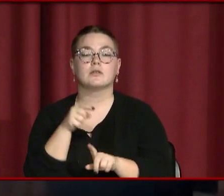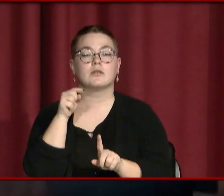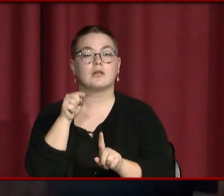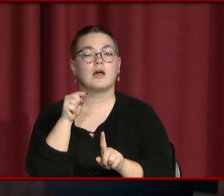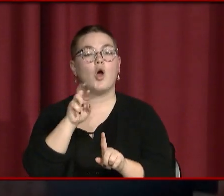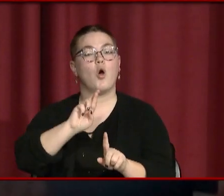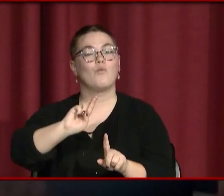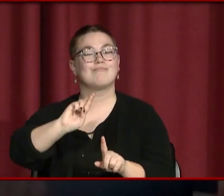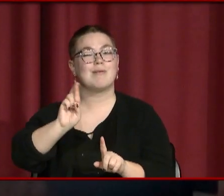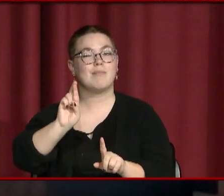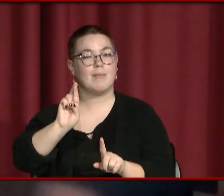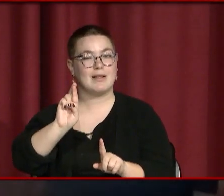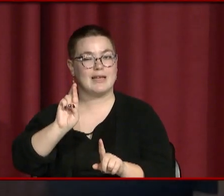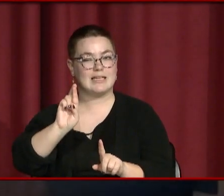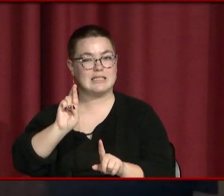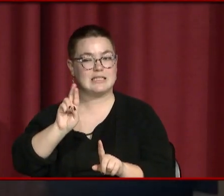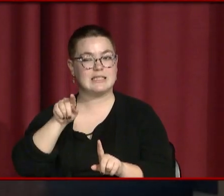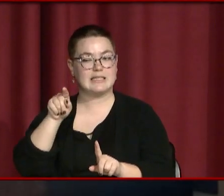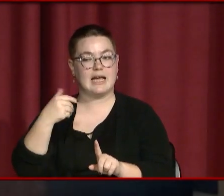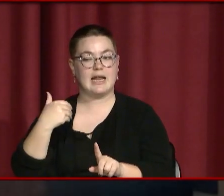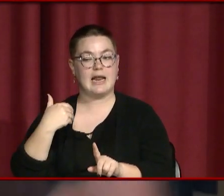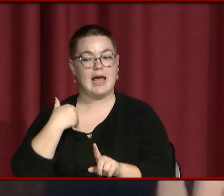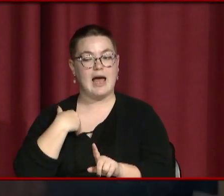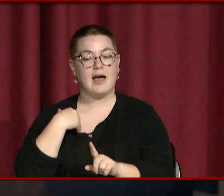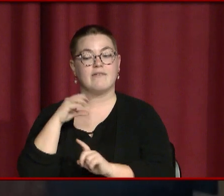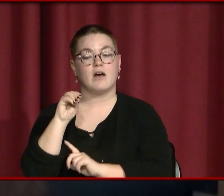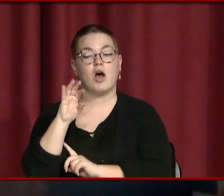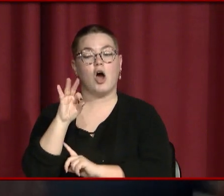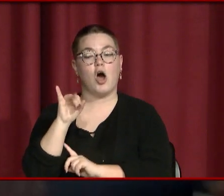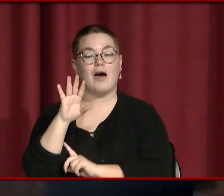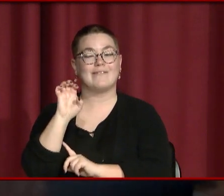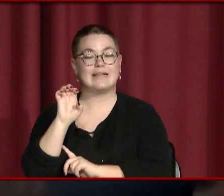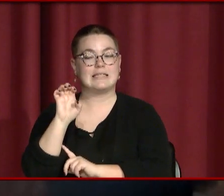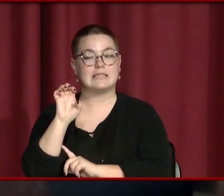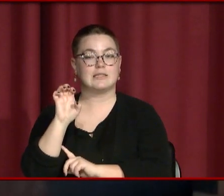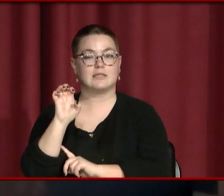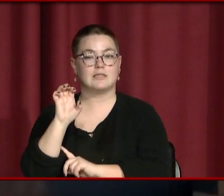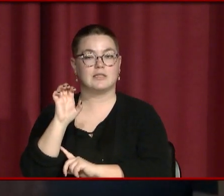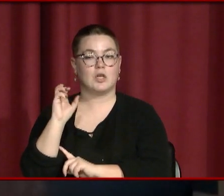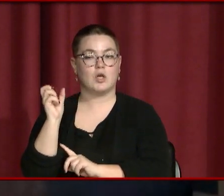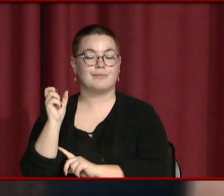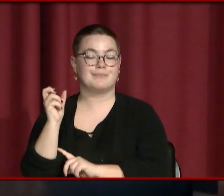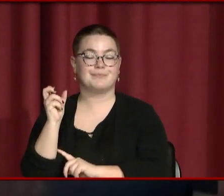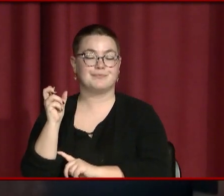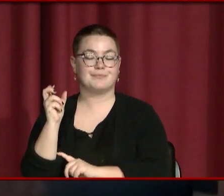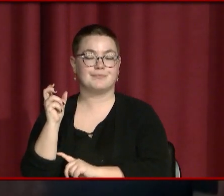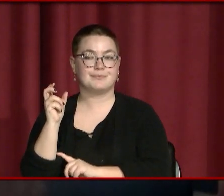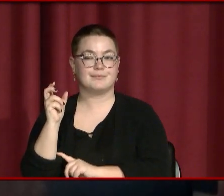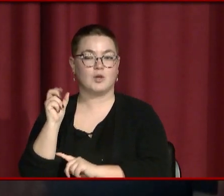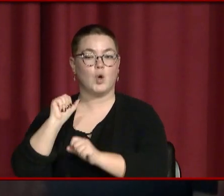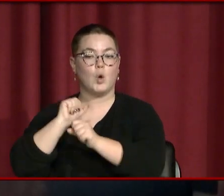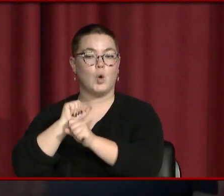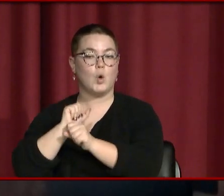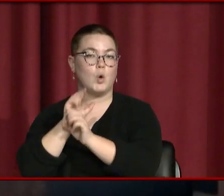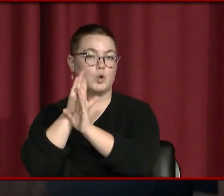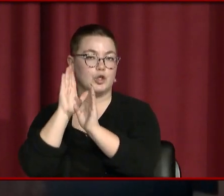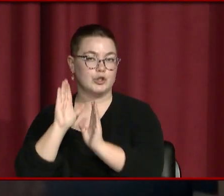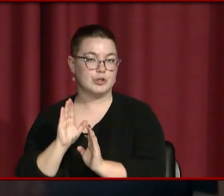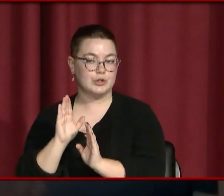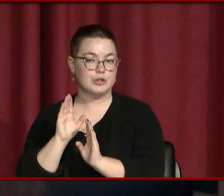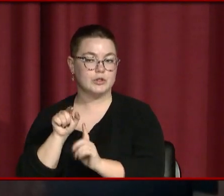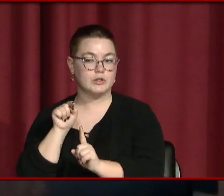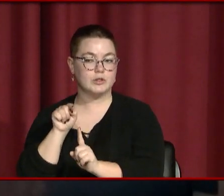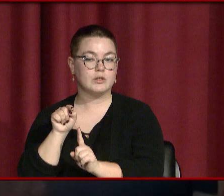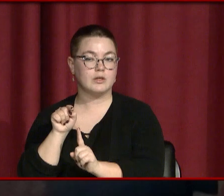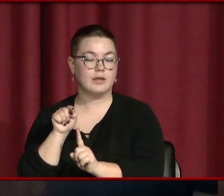Republican office holders, which are very different than Republican voters are not served by the system, but Republican office holders